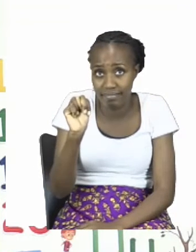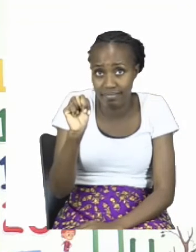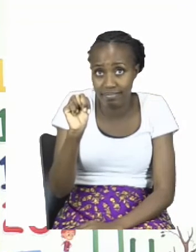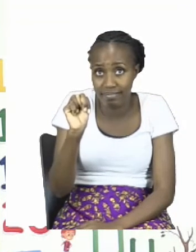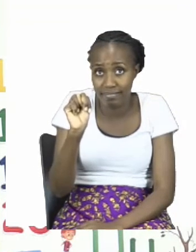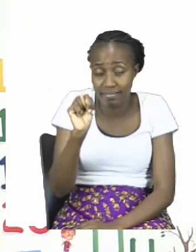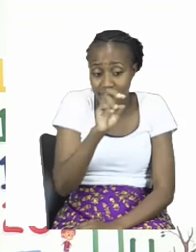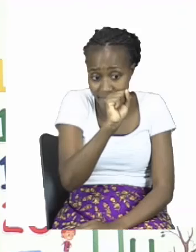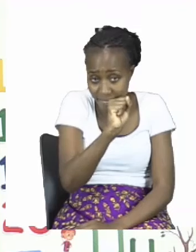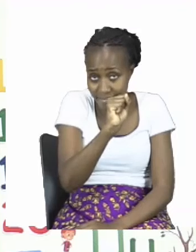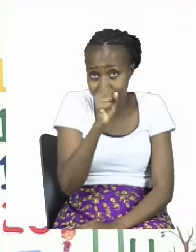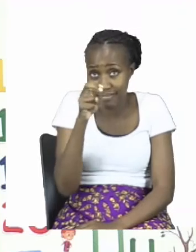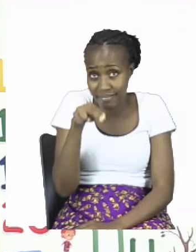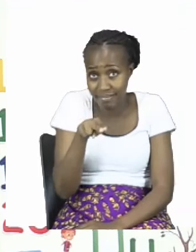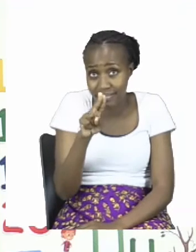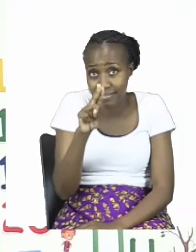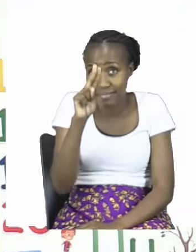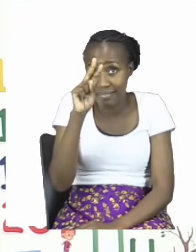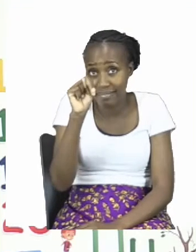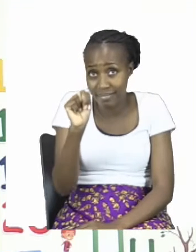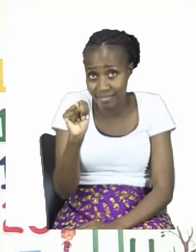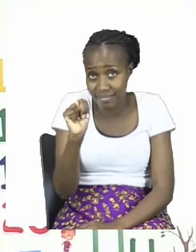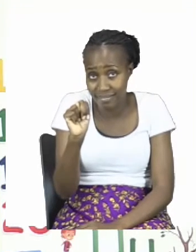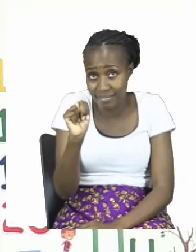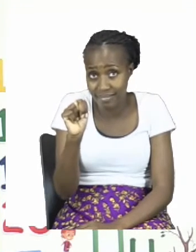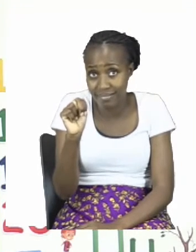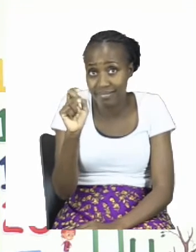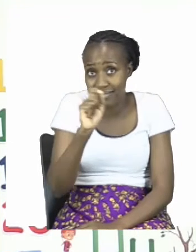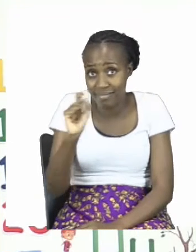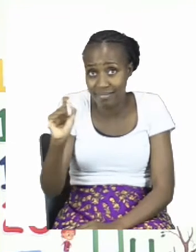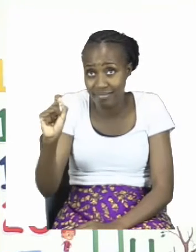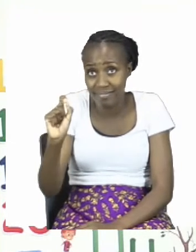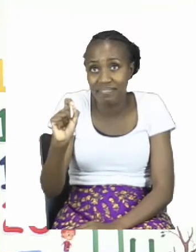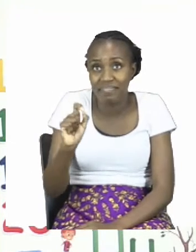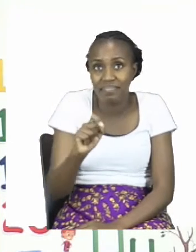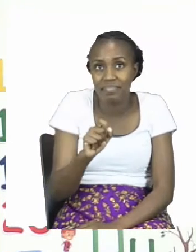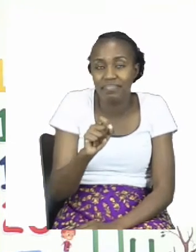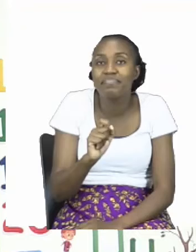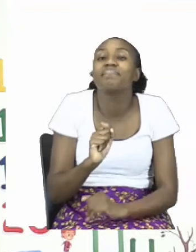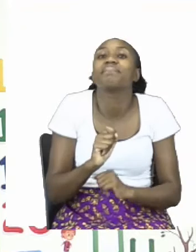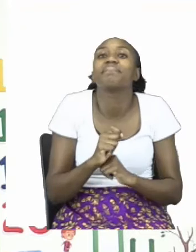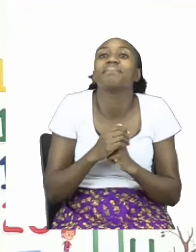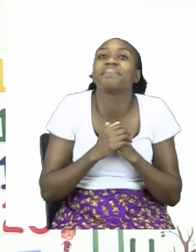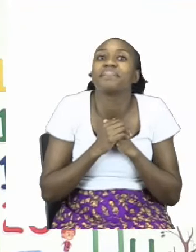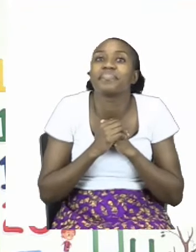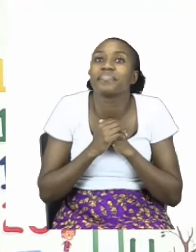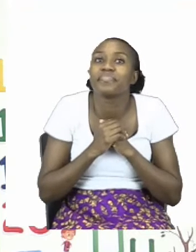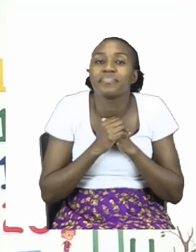out. S, a, n, s, a, n,